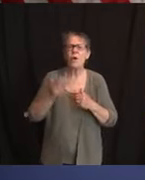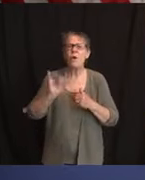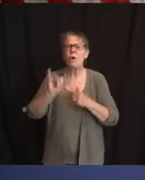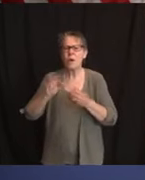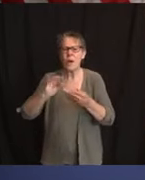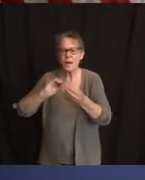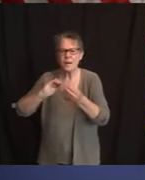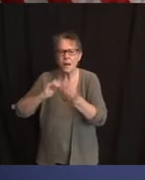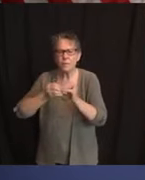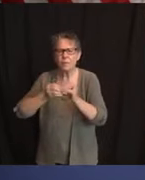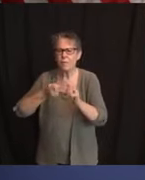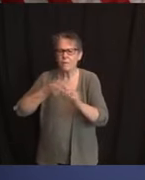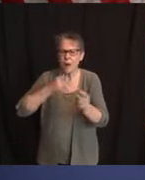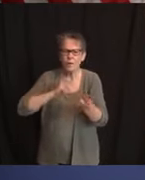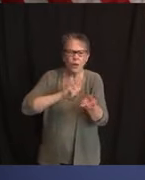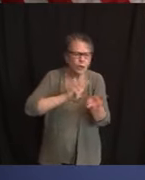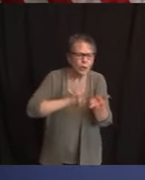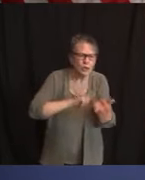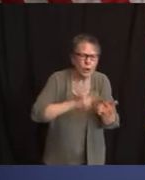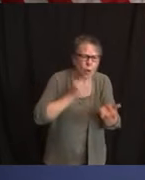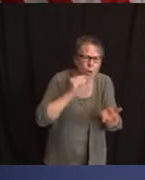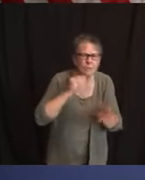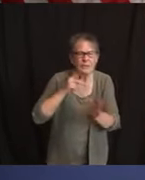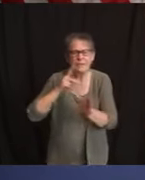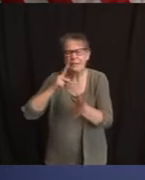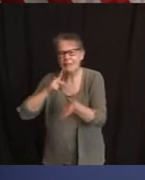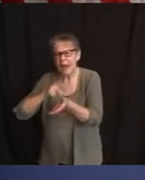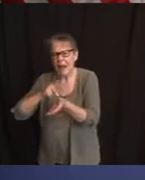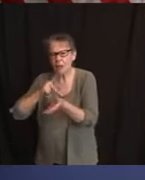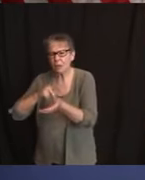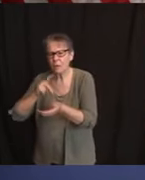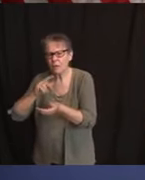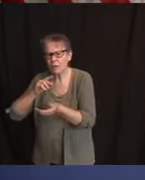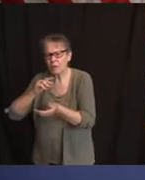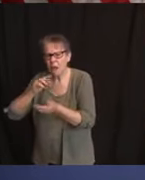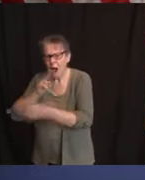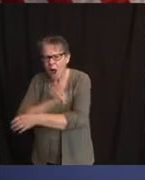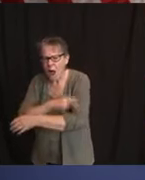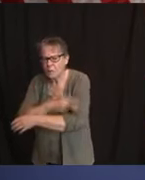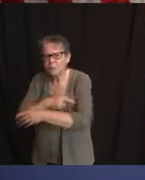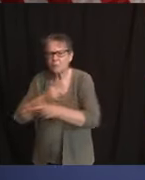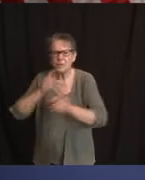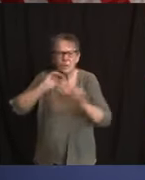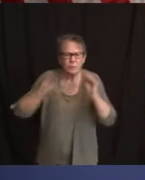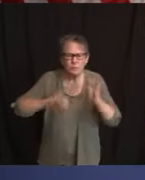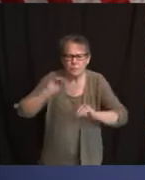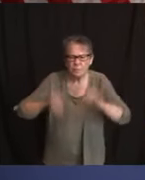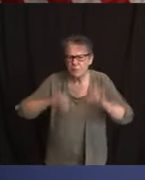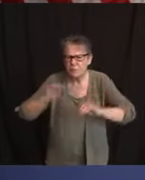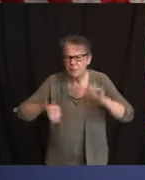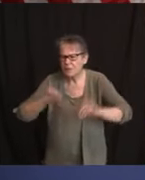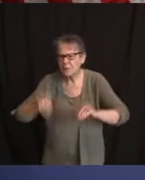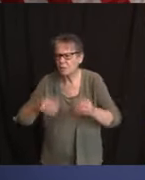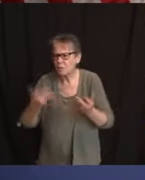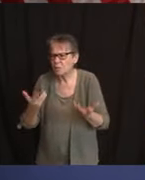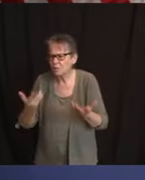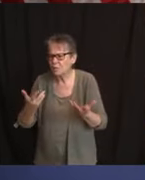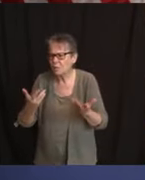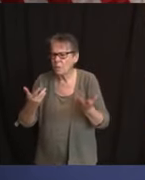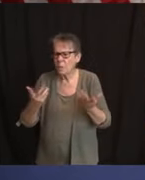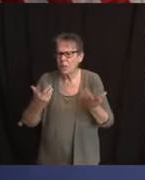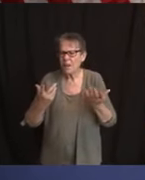on opening up the state? Sorry, I got it. So we know cumulatively. I'm not sure we know the spot number. We show the chart. If someone could pull up how many are